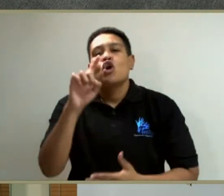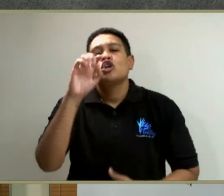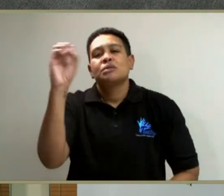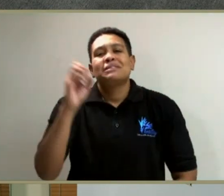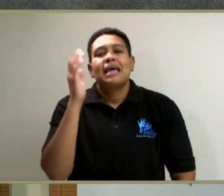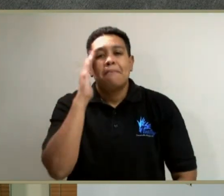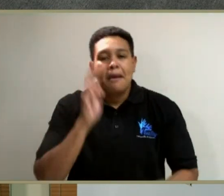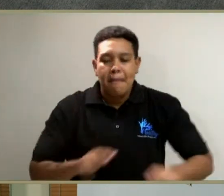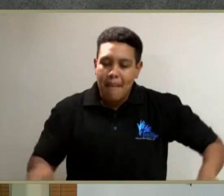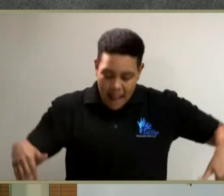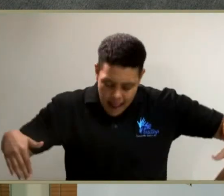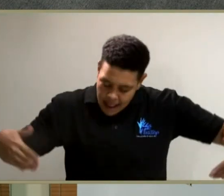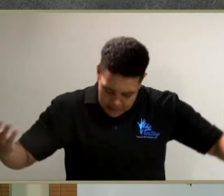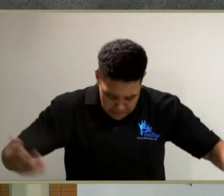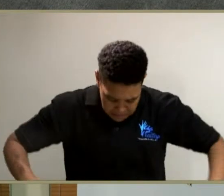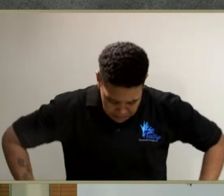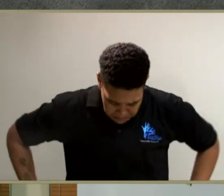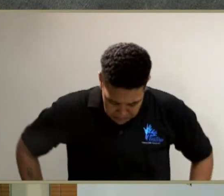already.